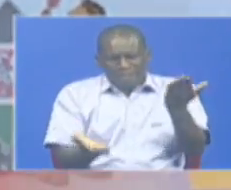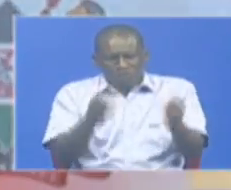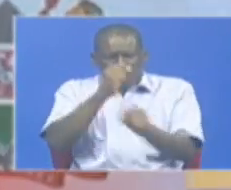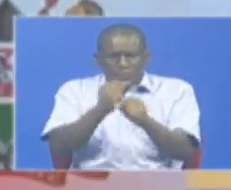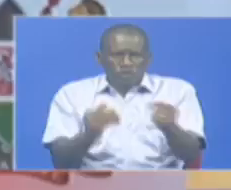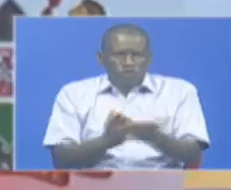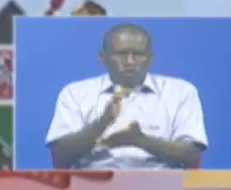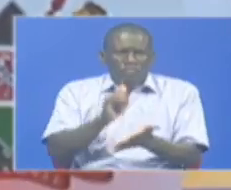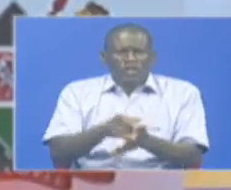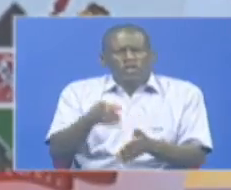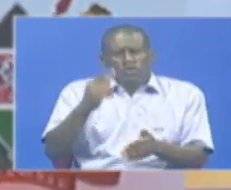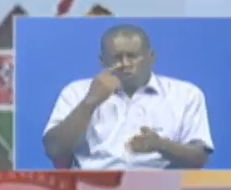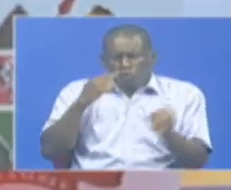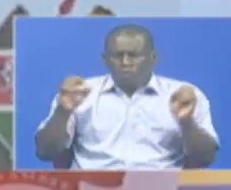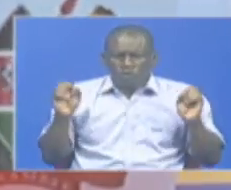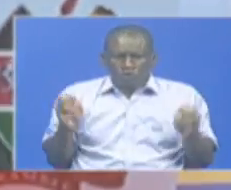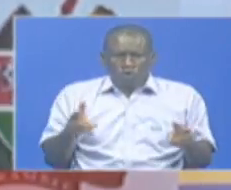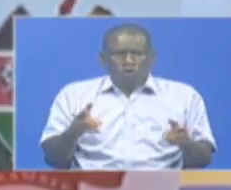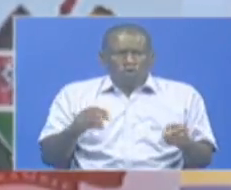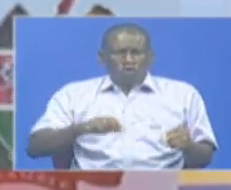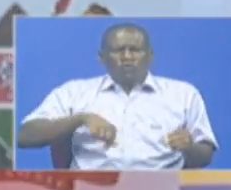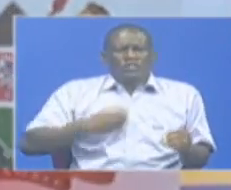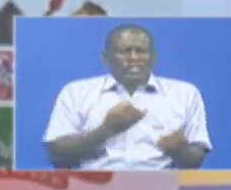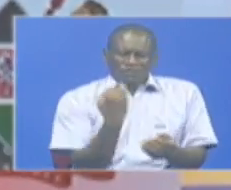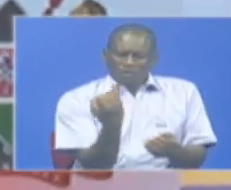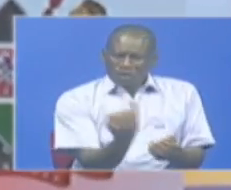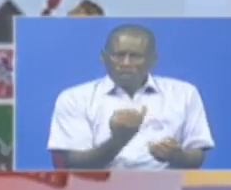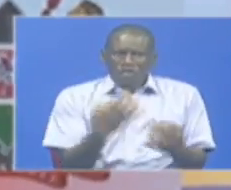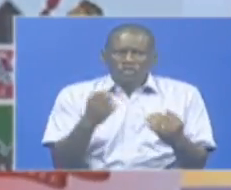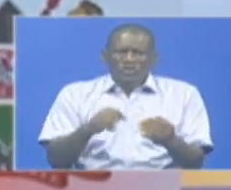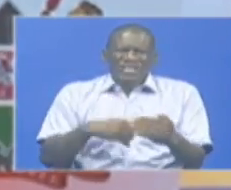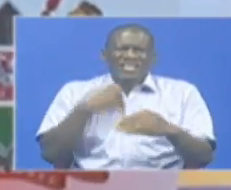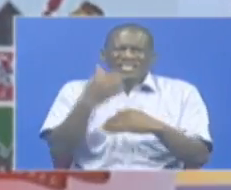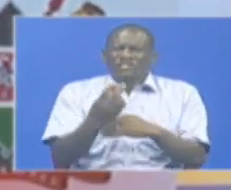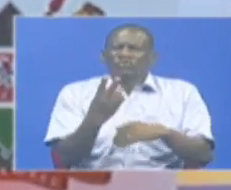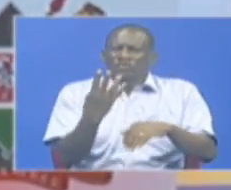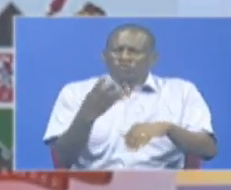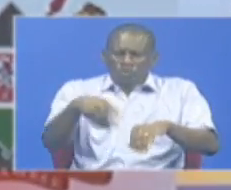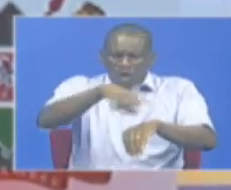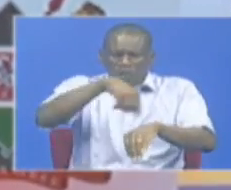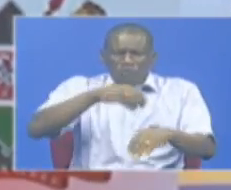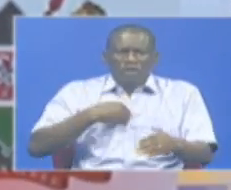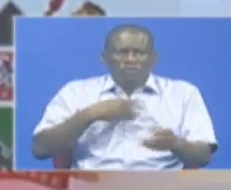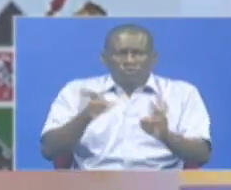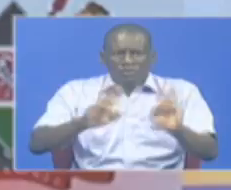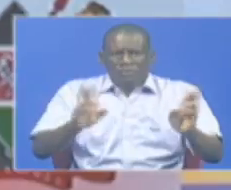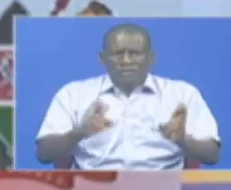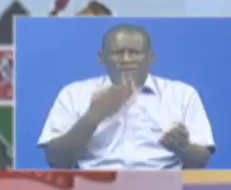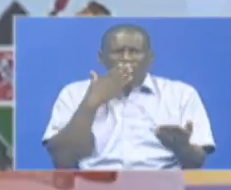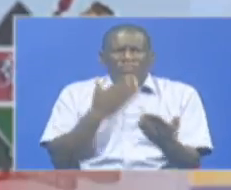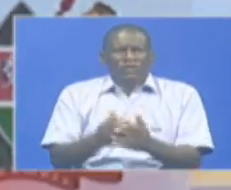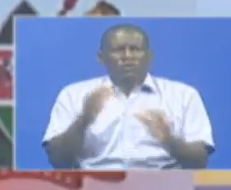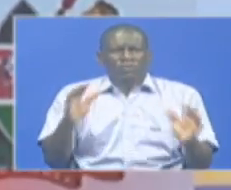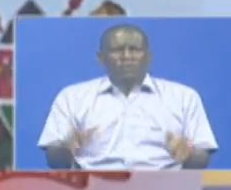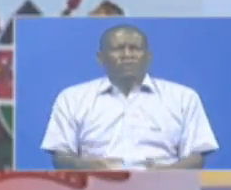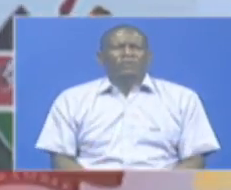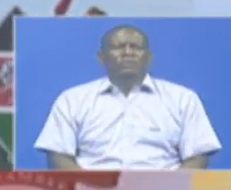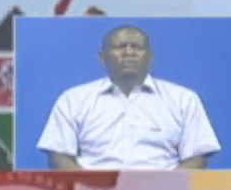actually viable for self-quarantine. So within the next 24 hours, we'll have those ready for you. Asante.